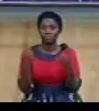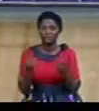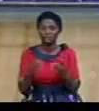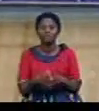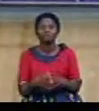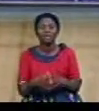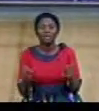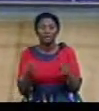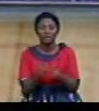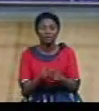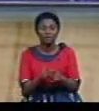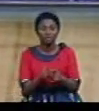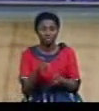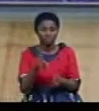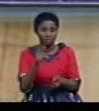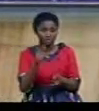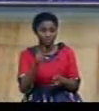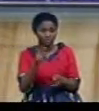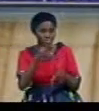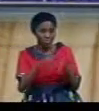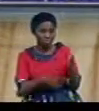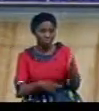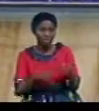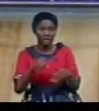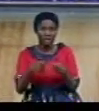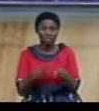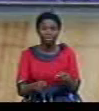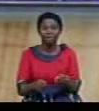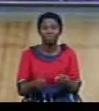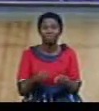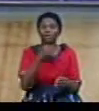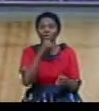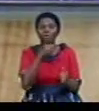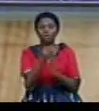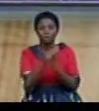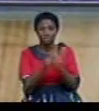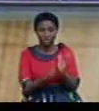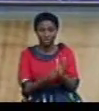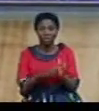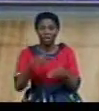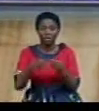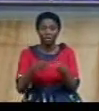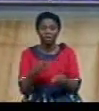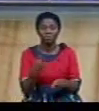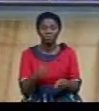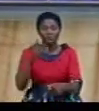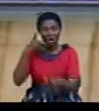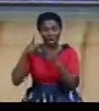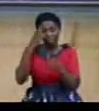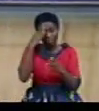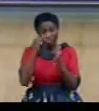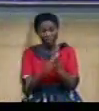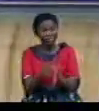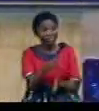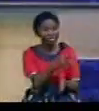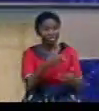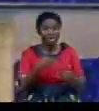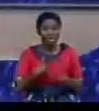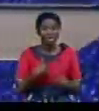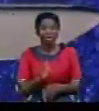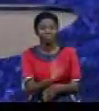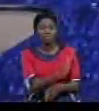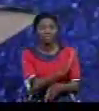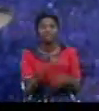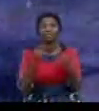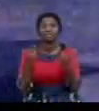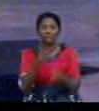the Old Testament it wouldn't take you long reading you will know that those prophets they urge their sins they were not free